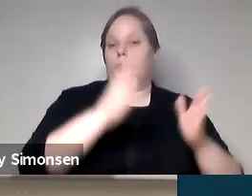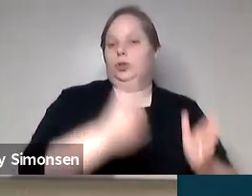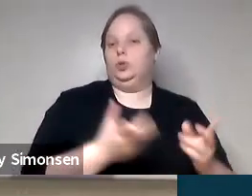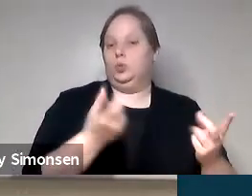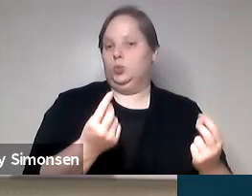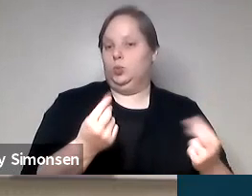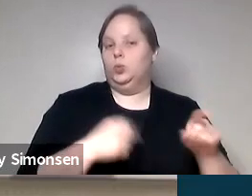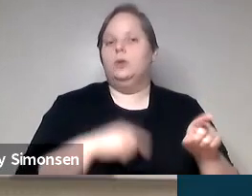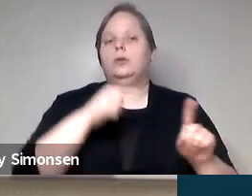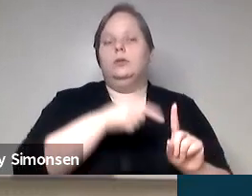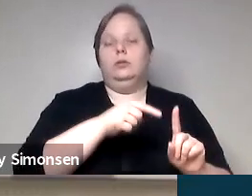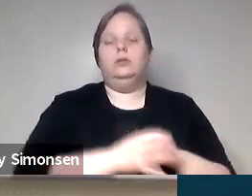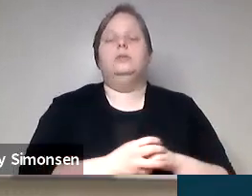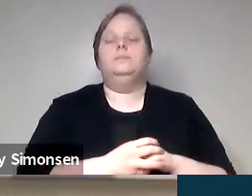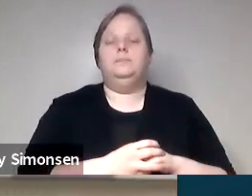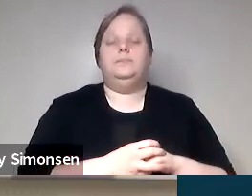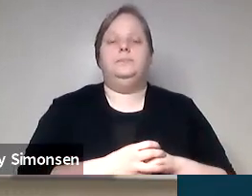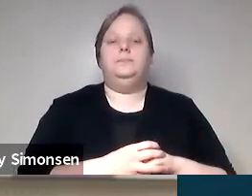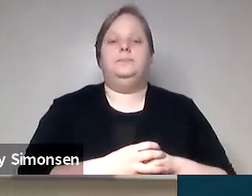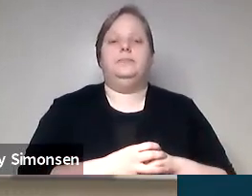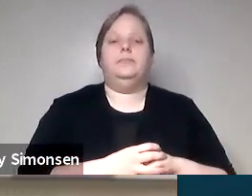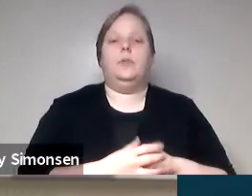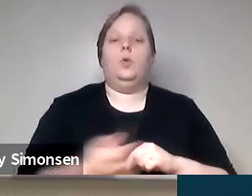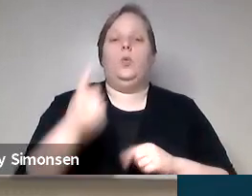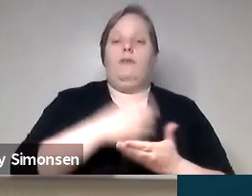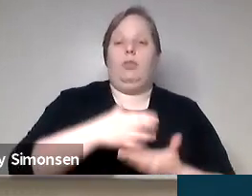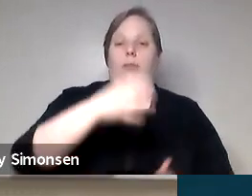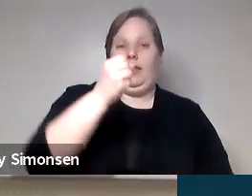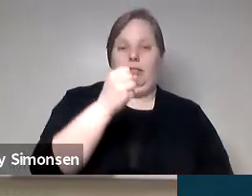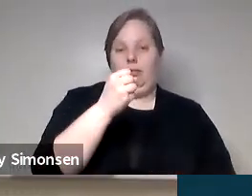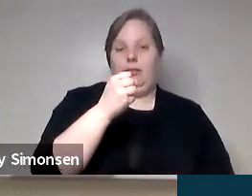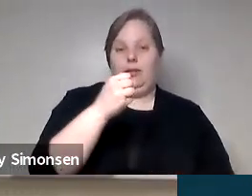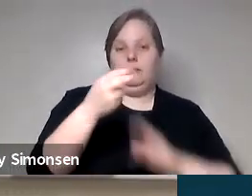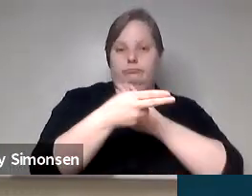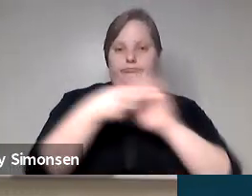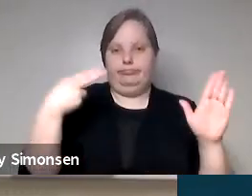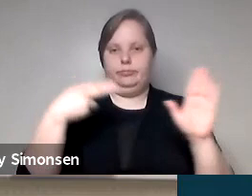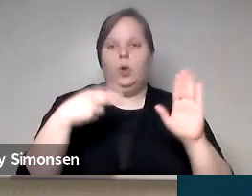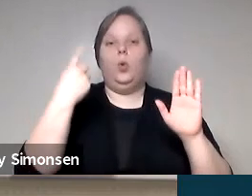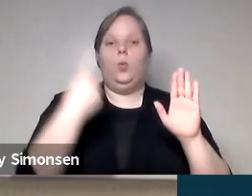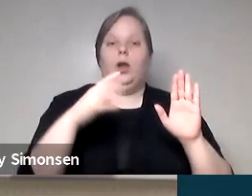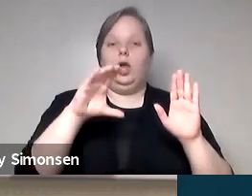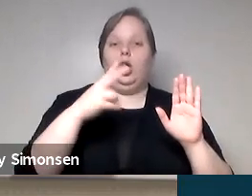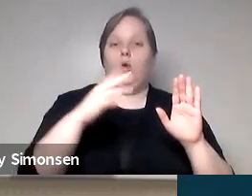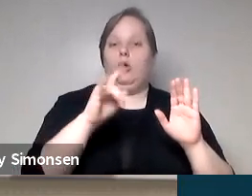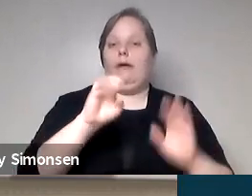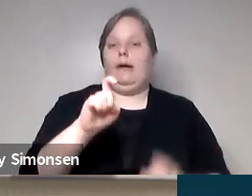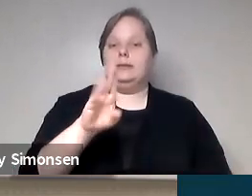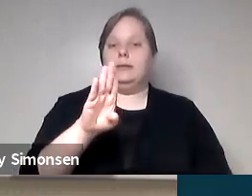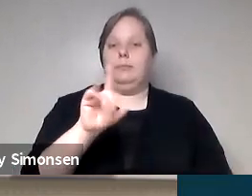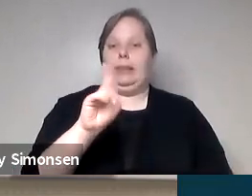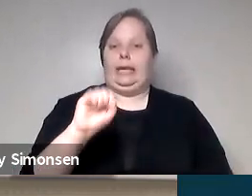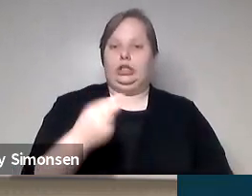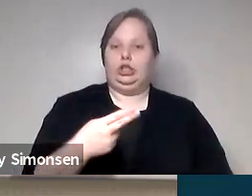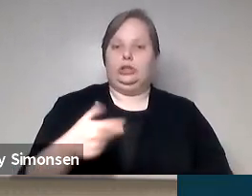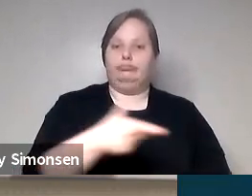to mark one of the bottles. One bottle is Clorox bleach. It's a bleach spray.